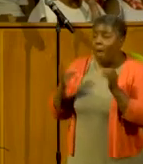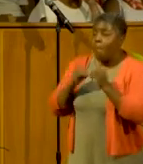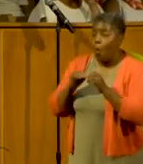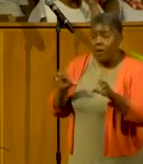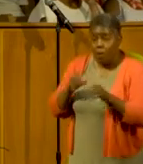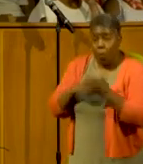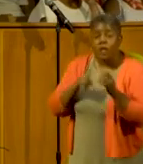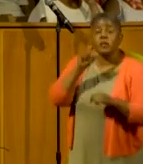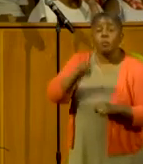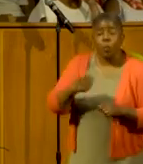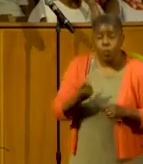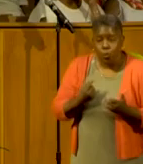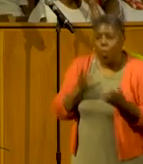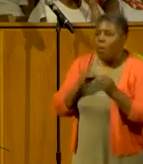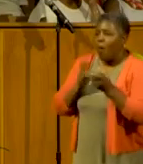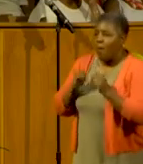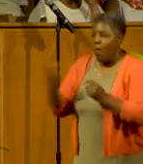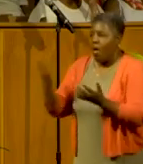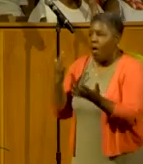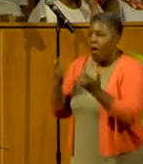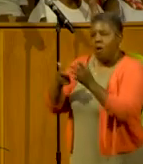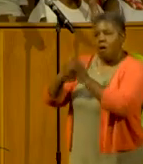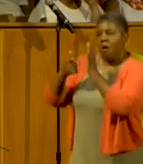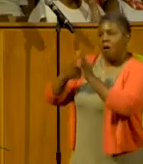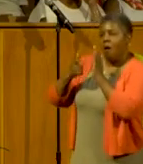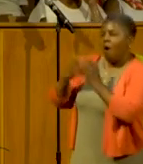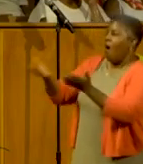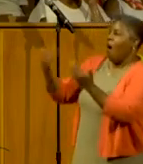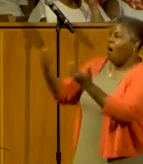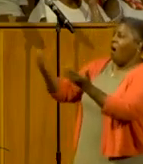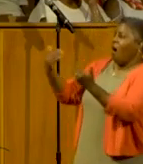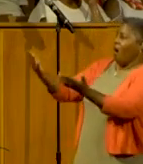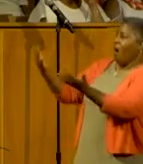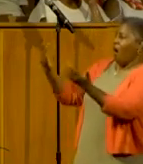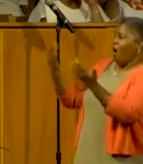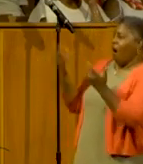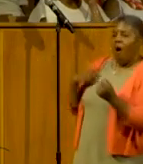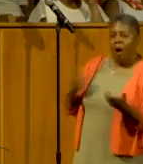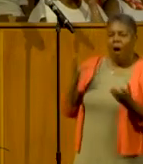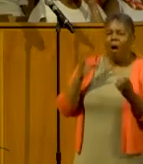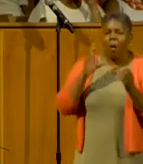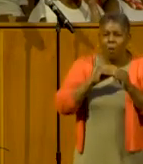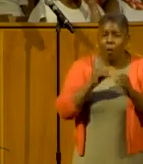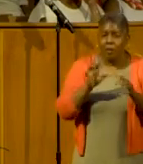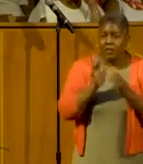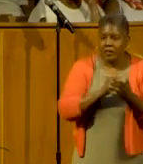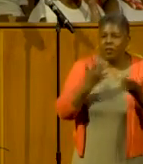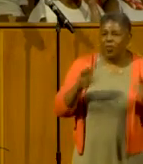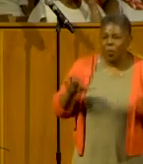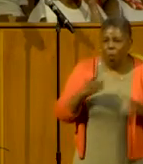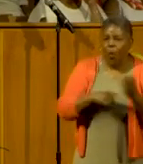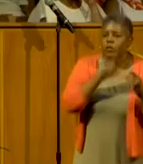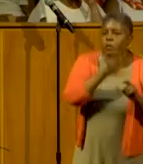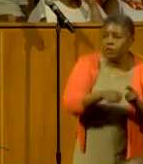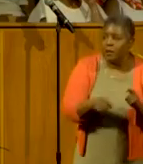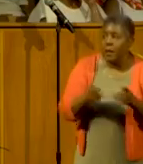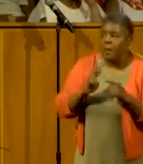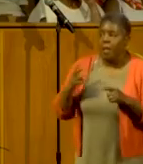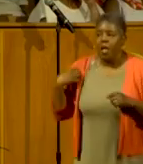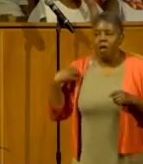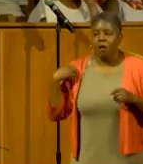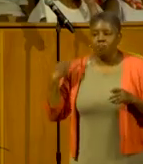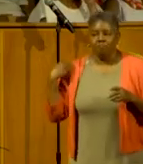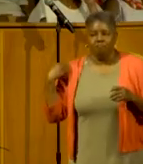he's supposed to do, the more the people demand of him. The more he does what he's supposed to do, the more the people pull on